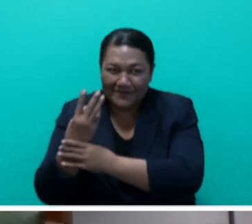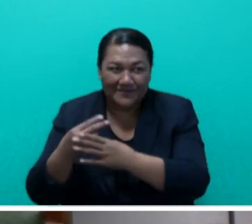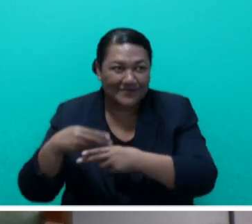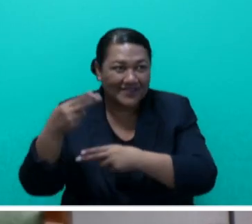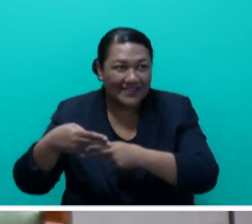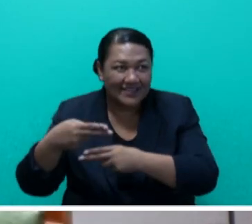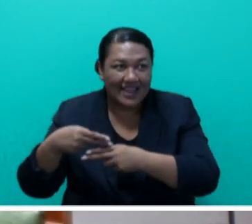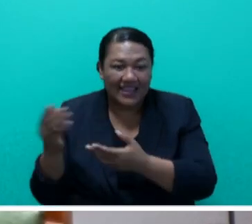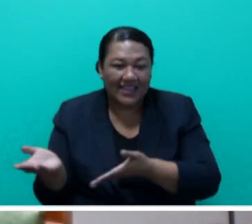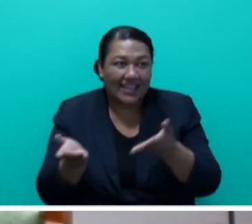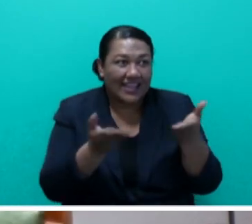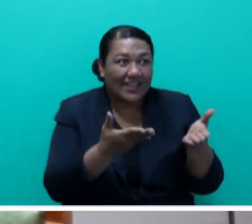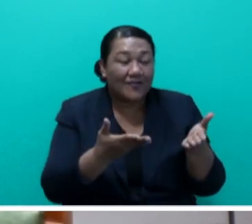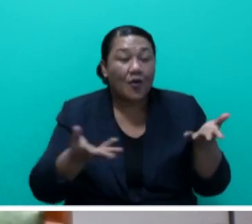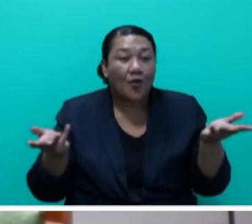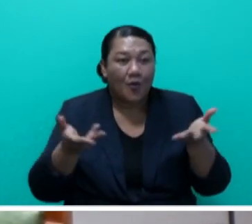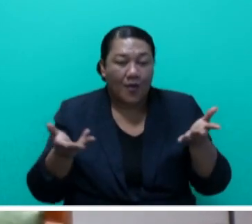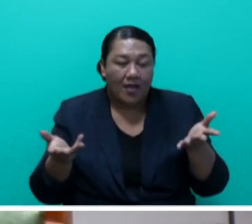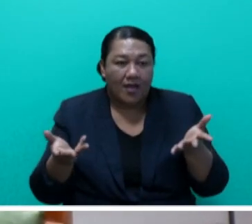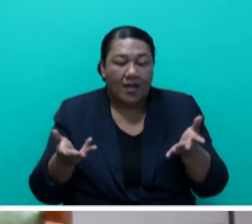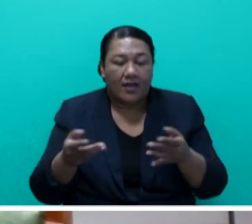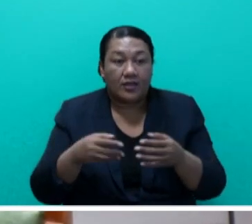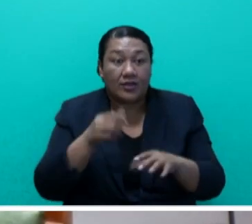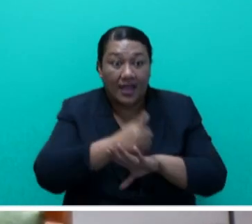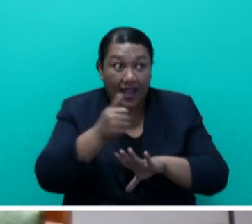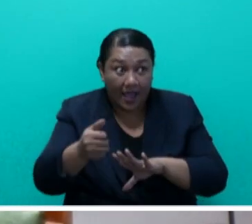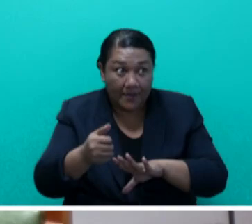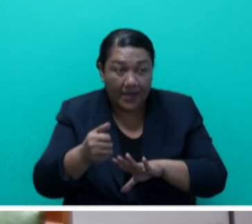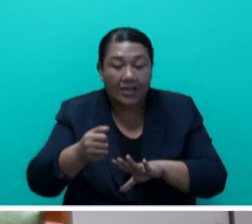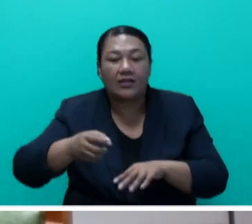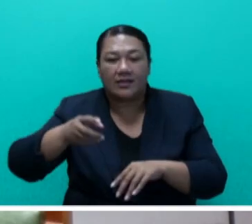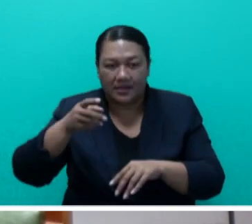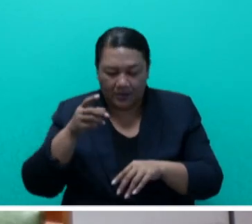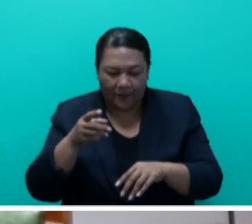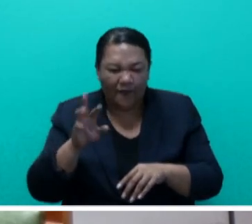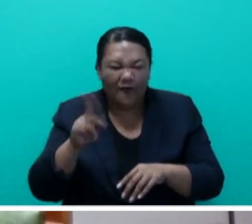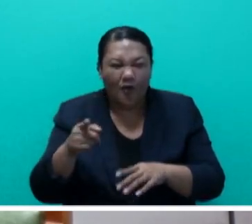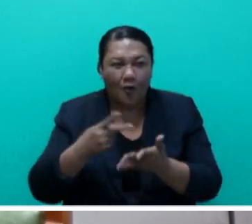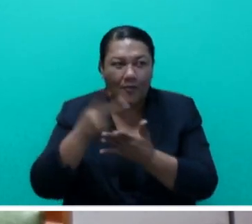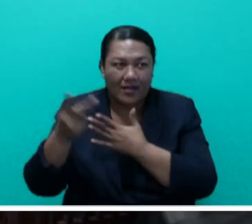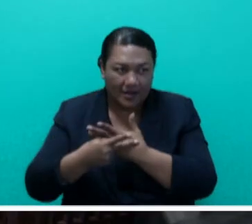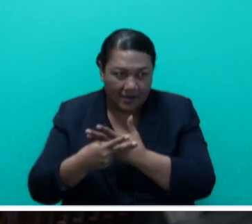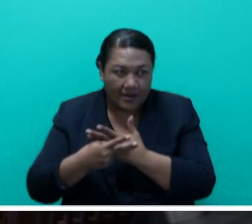to government for the replanting program. I just wanted to ask the Honourable Minister if that program is still continuing.